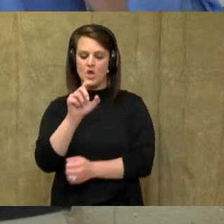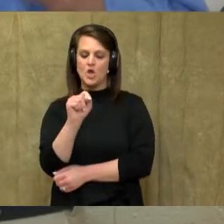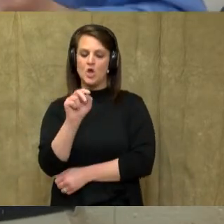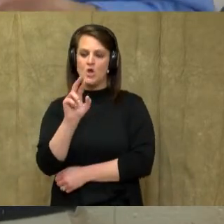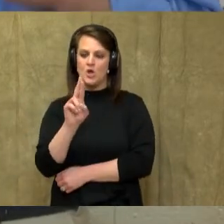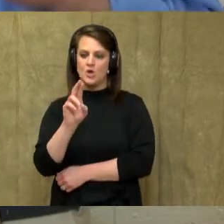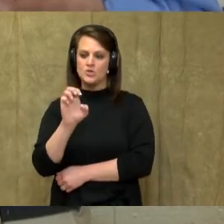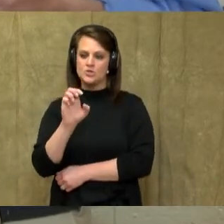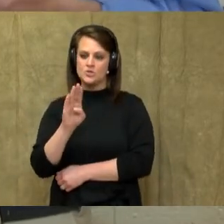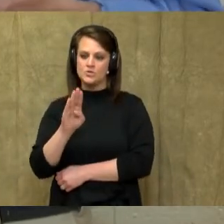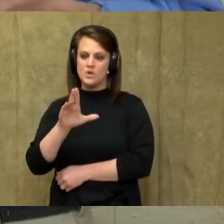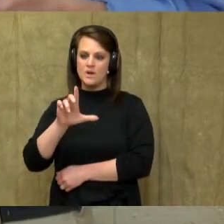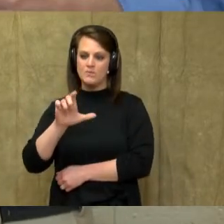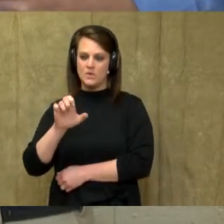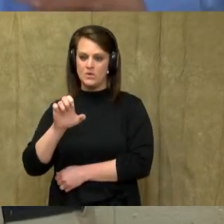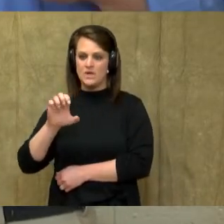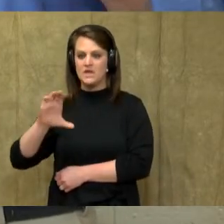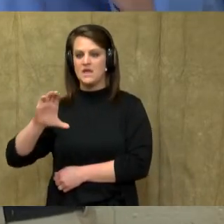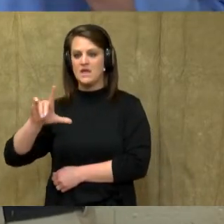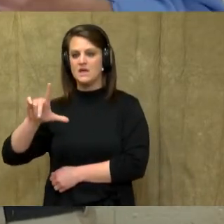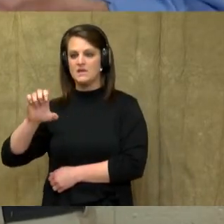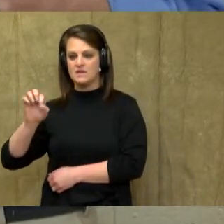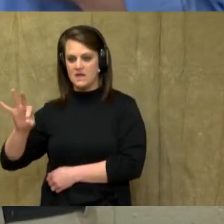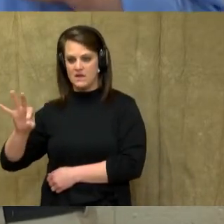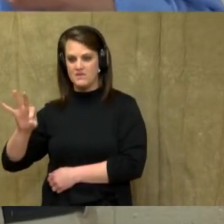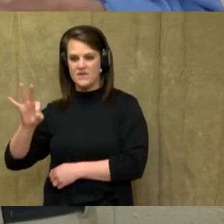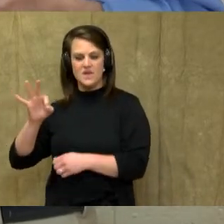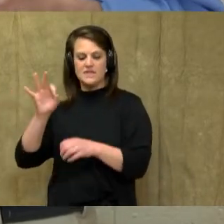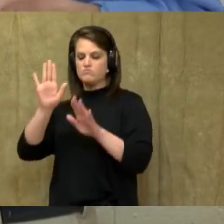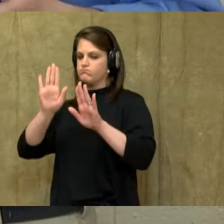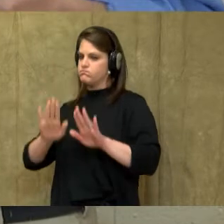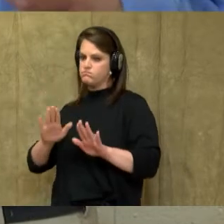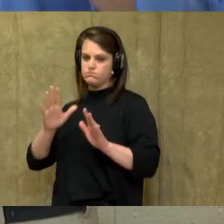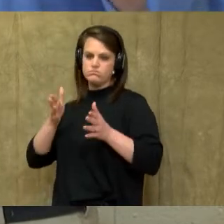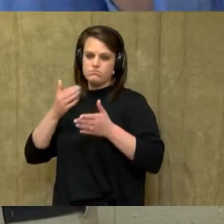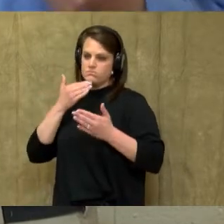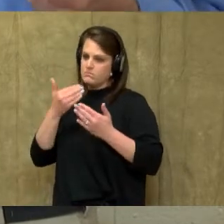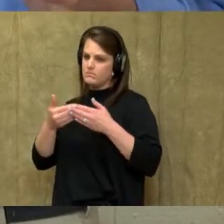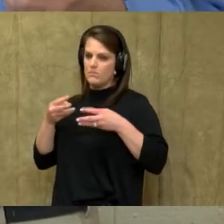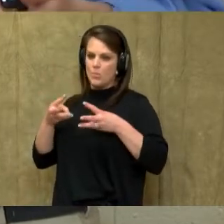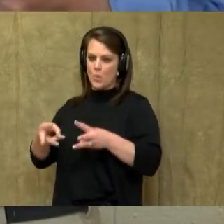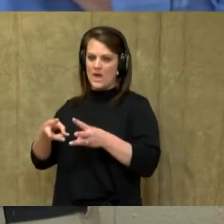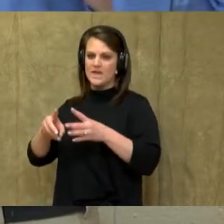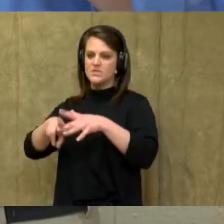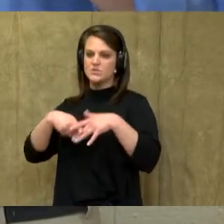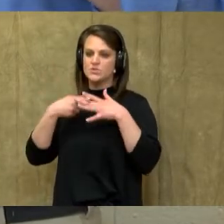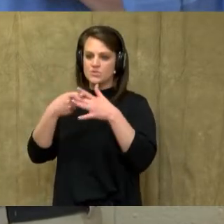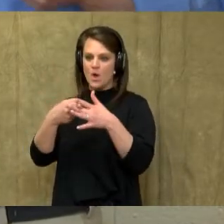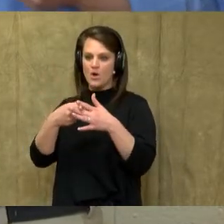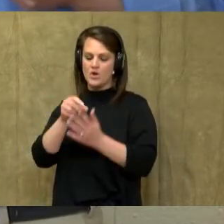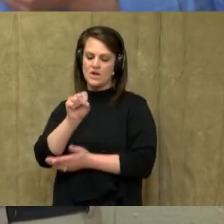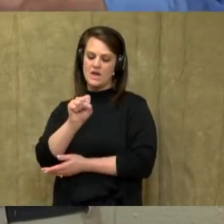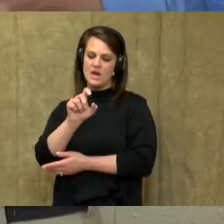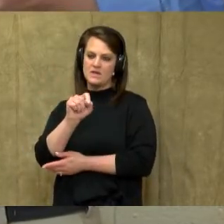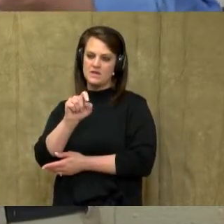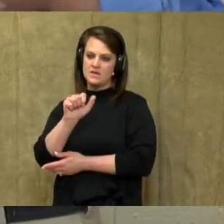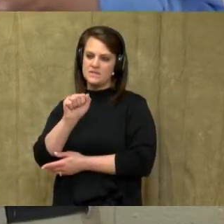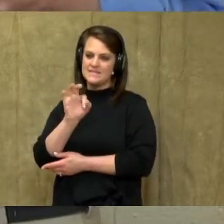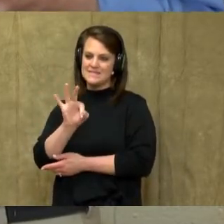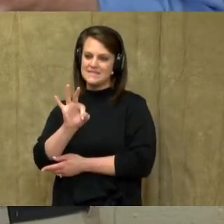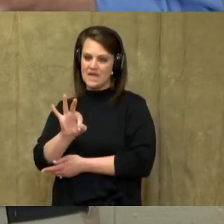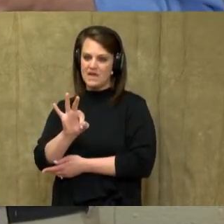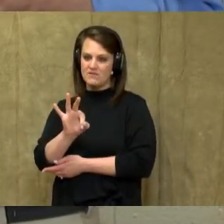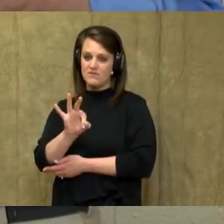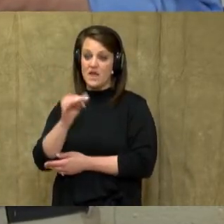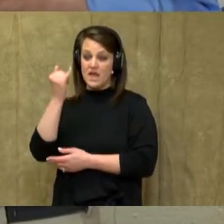is an excellent way to begin your study of the staff and where these pitches are. And if you